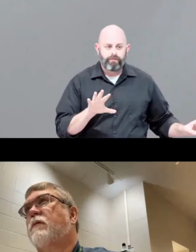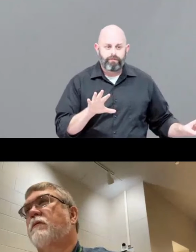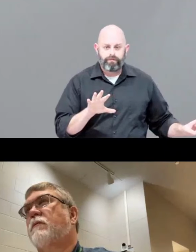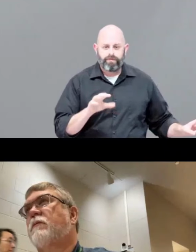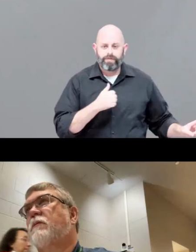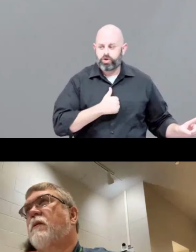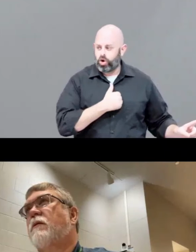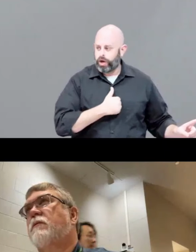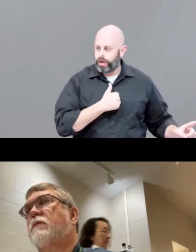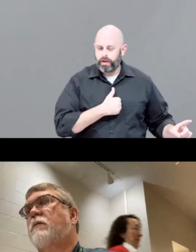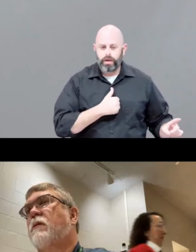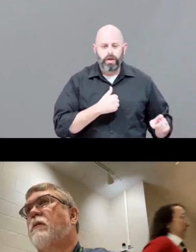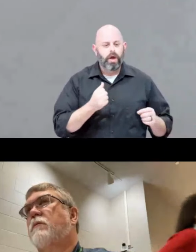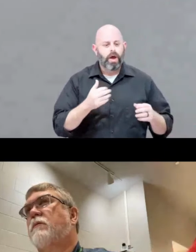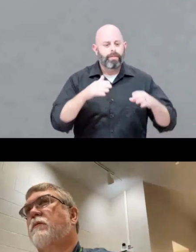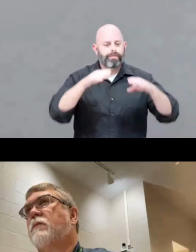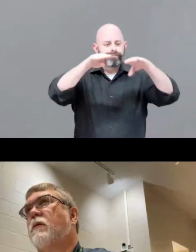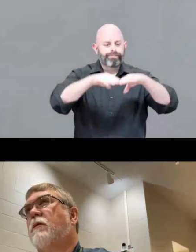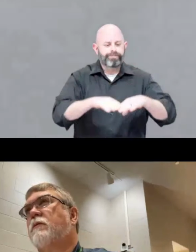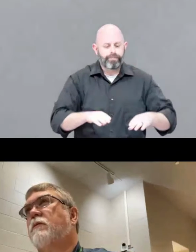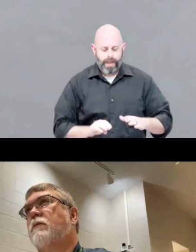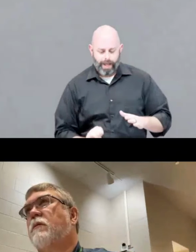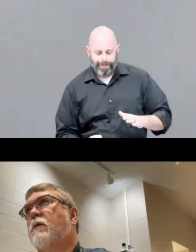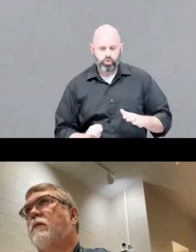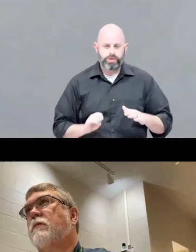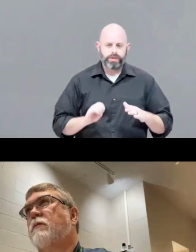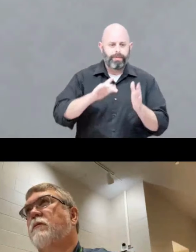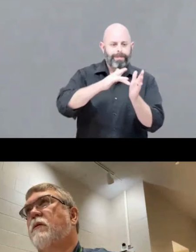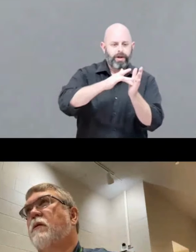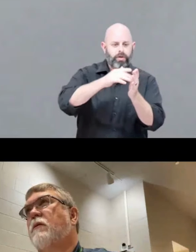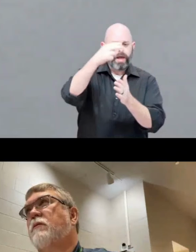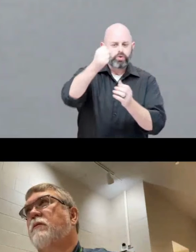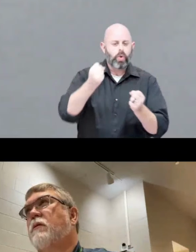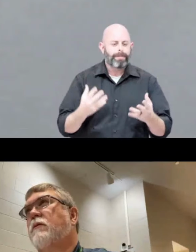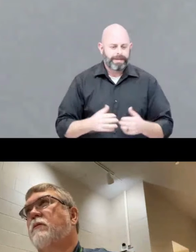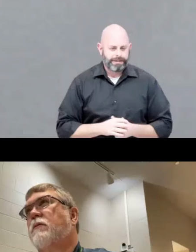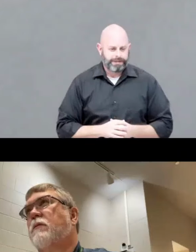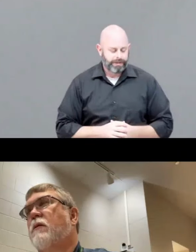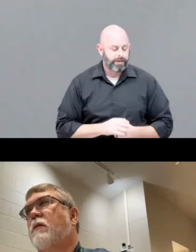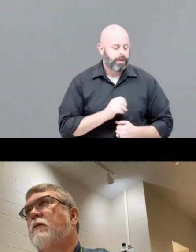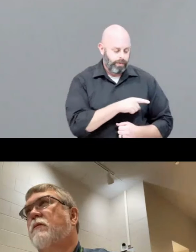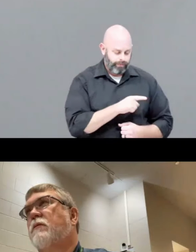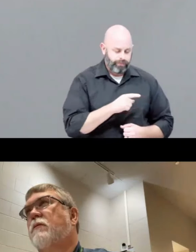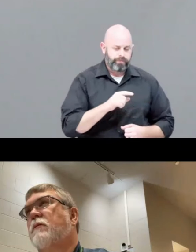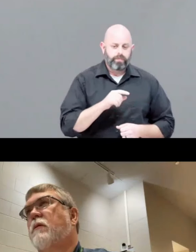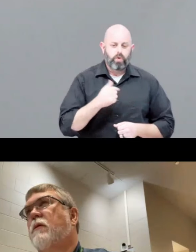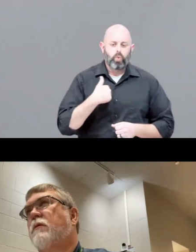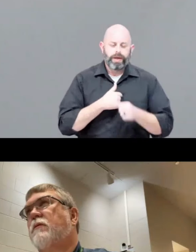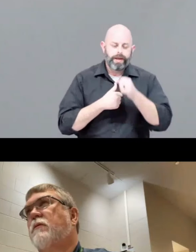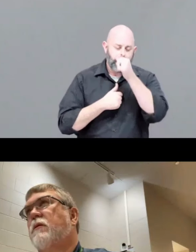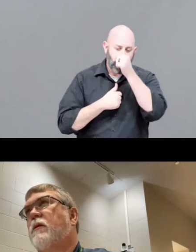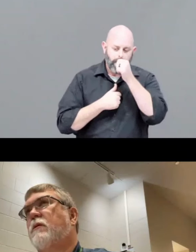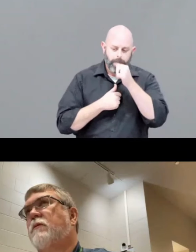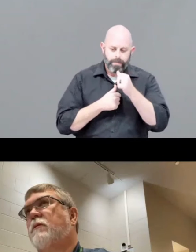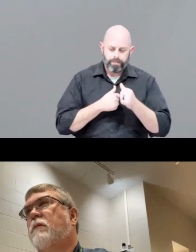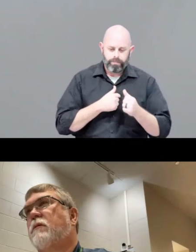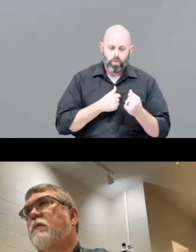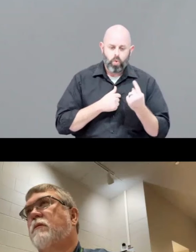sorry. What's the breakdown in elementary, middle, high school? So we are getting,